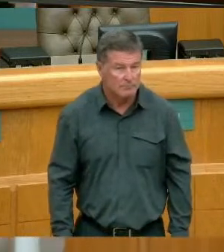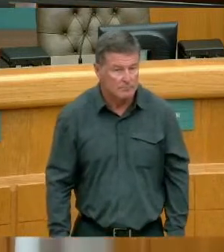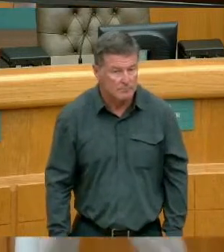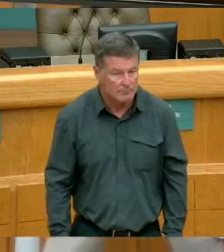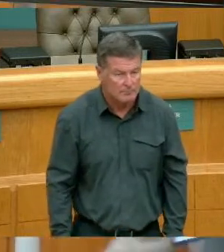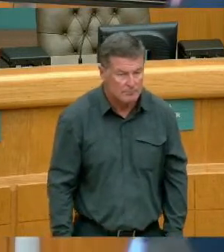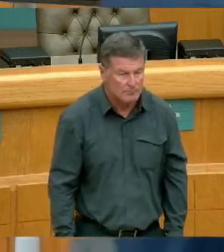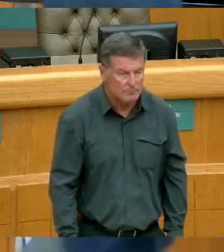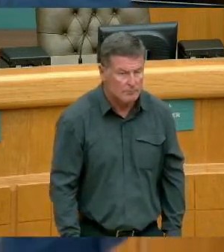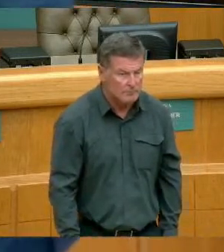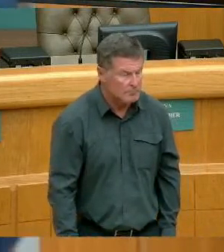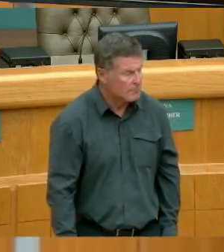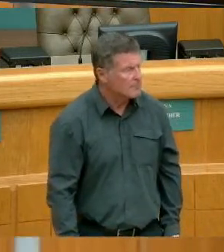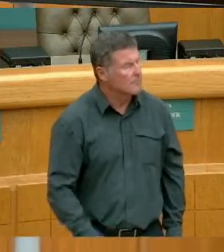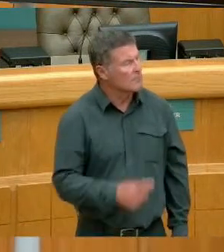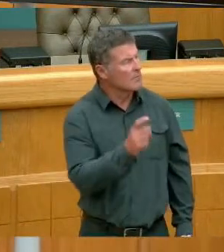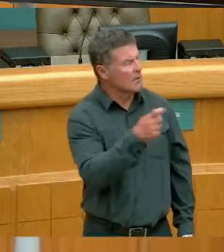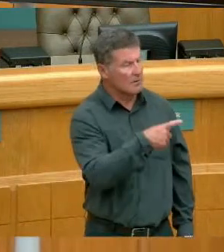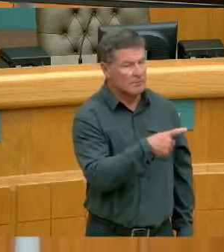Does the